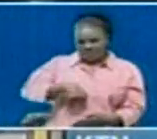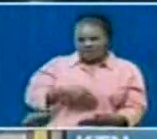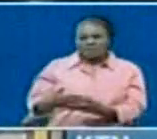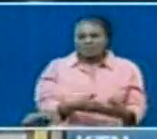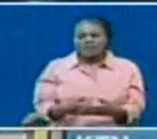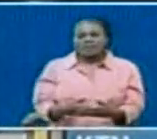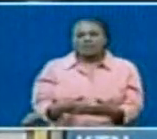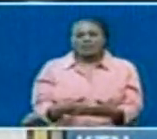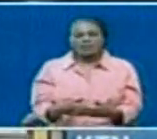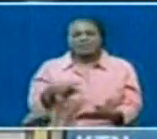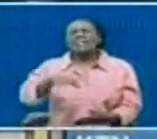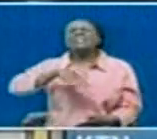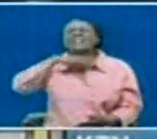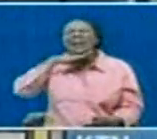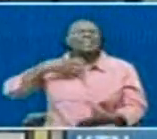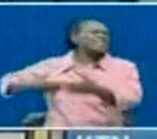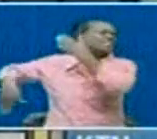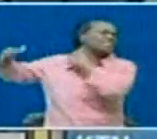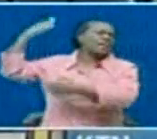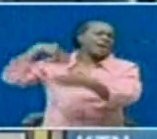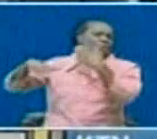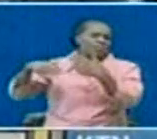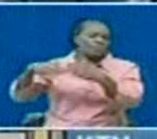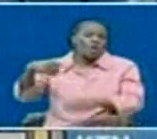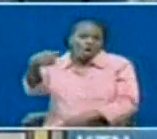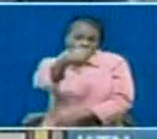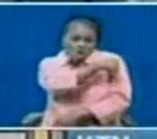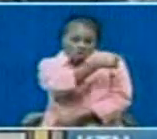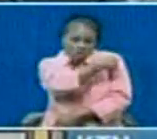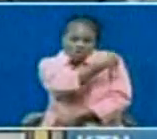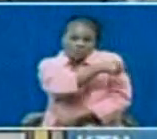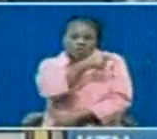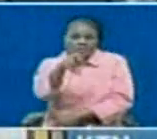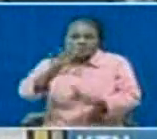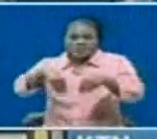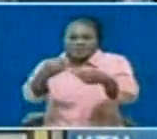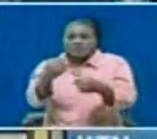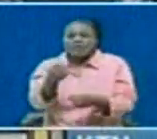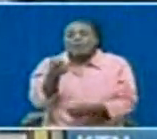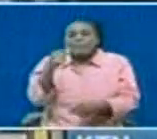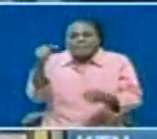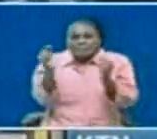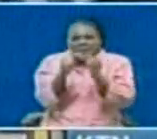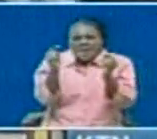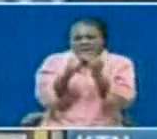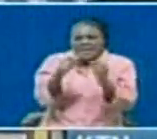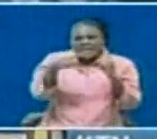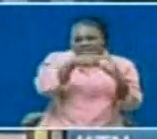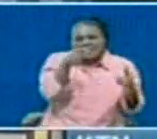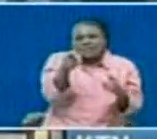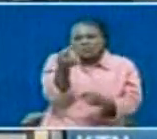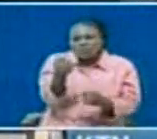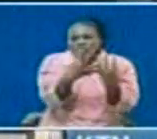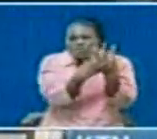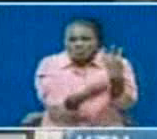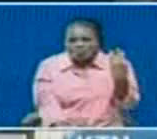alikuwa shahala dunia, alikufa kitambo. At the Yala Hospital, Jacqueline was given painkillers and drugs to drain water from her